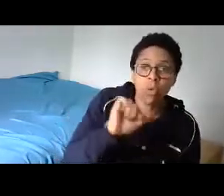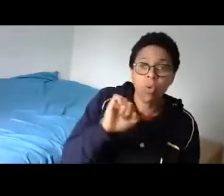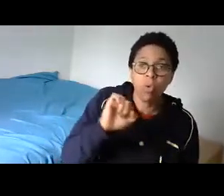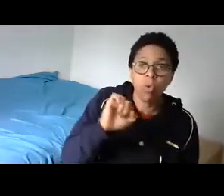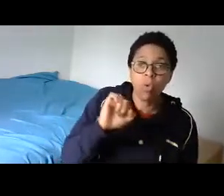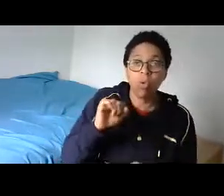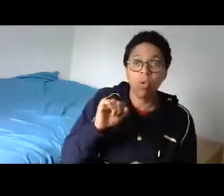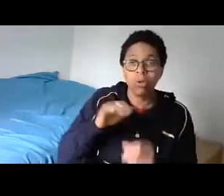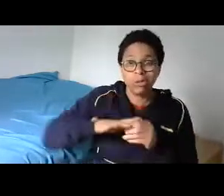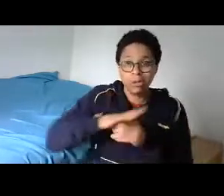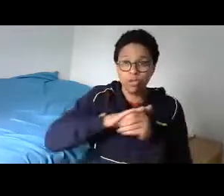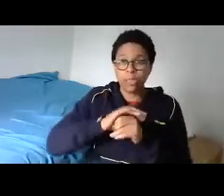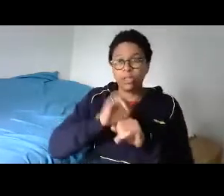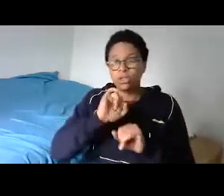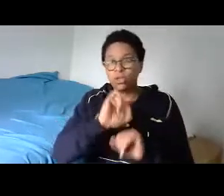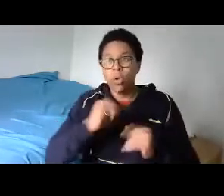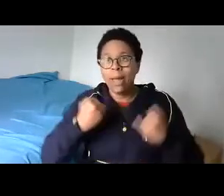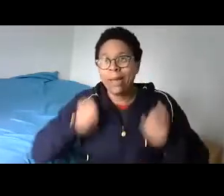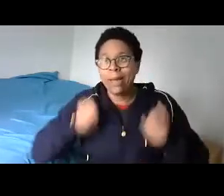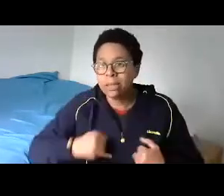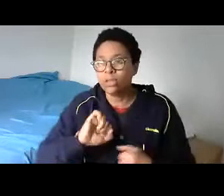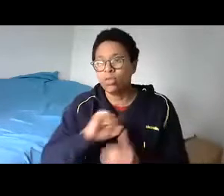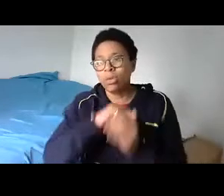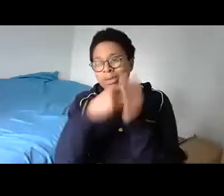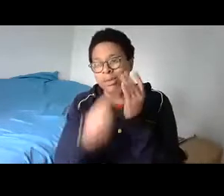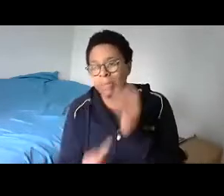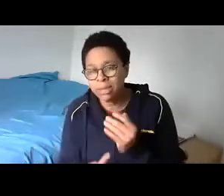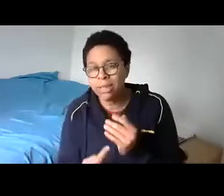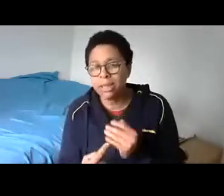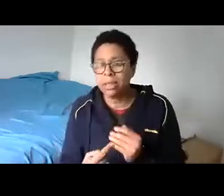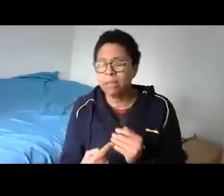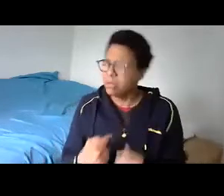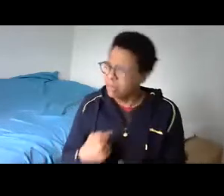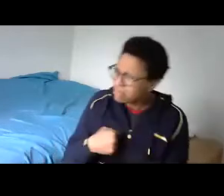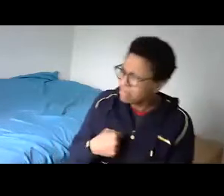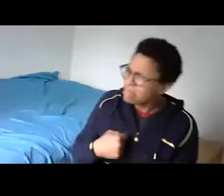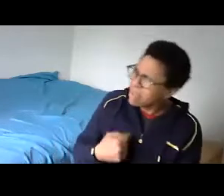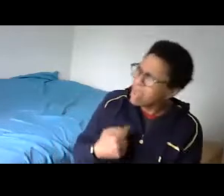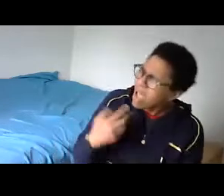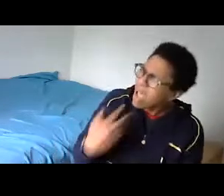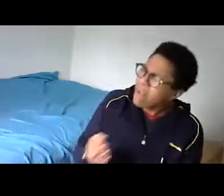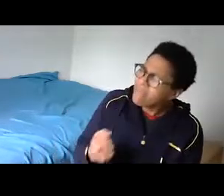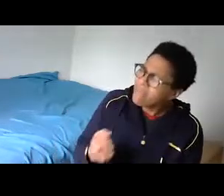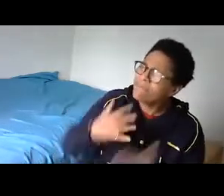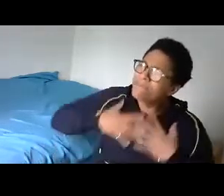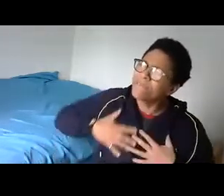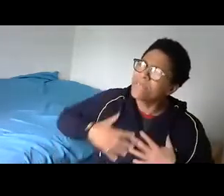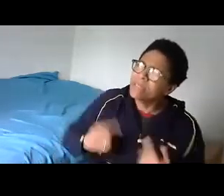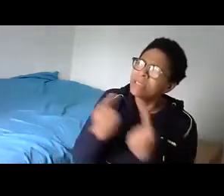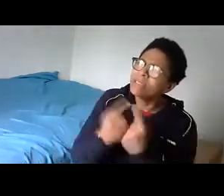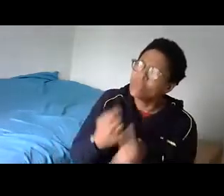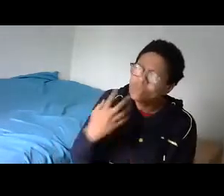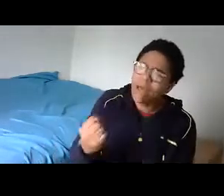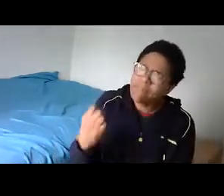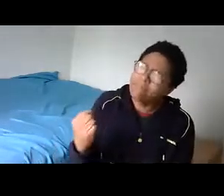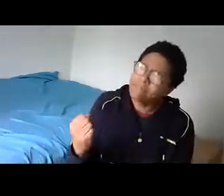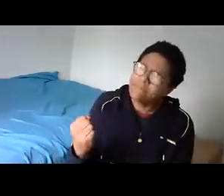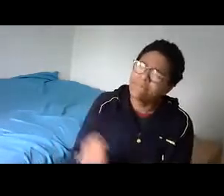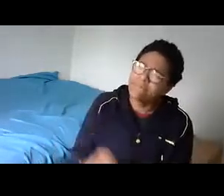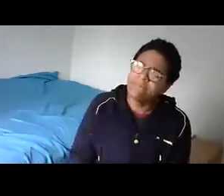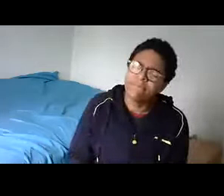So you could, I mean, I have anxiety and other physical issues as well. So and